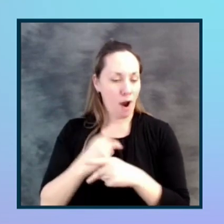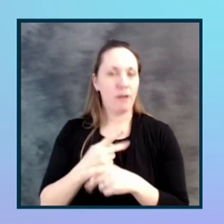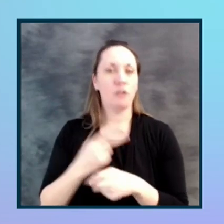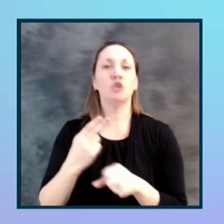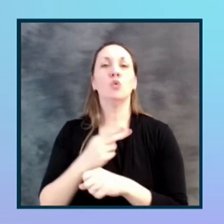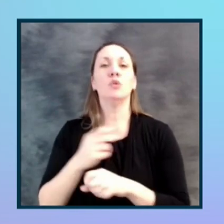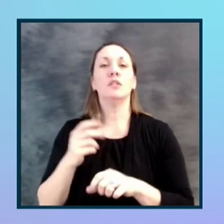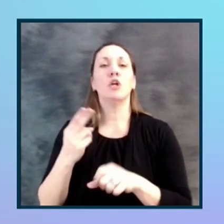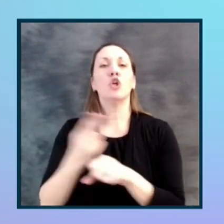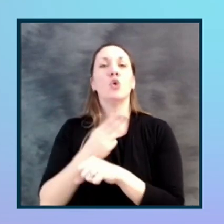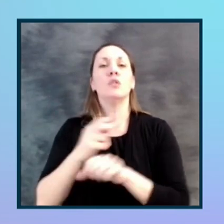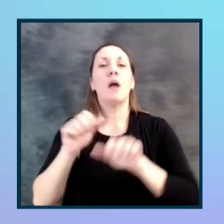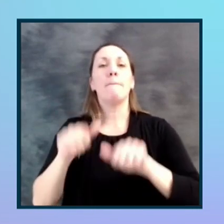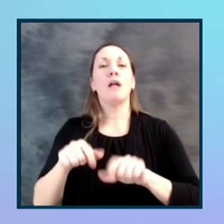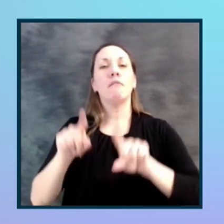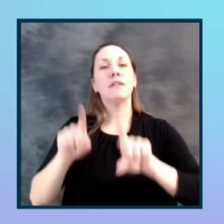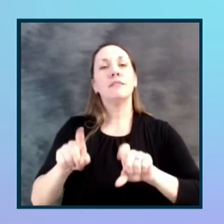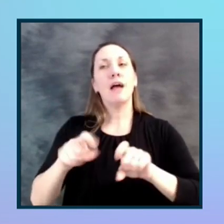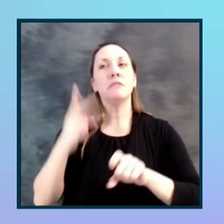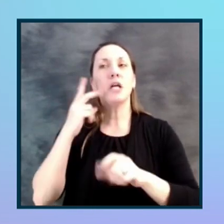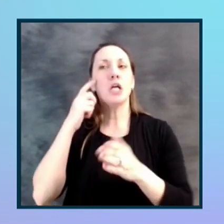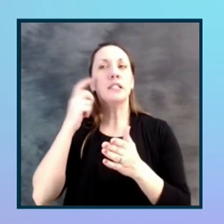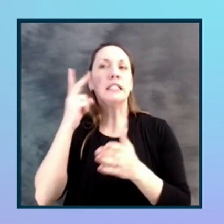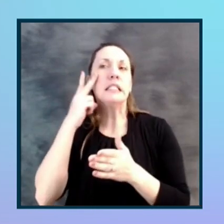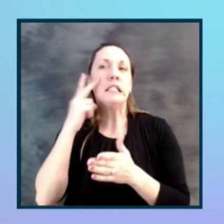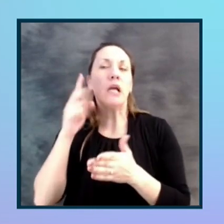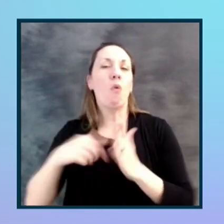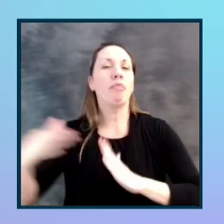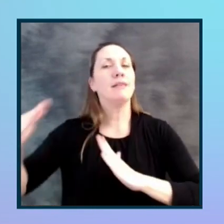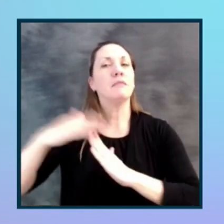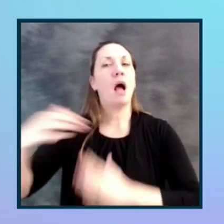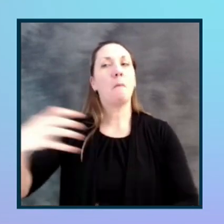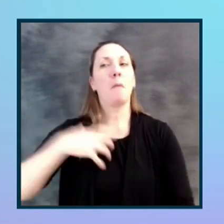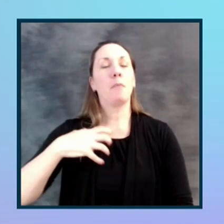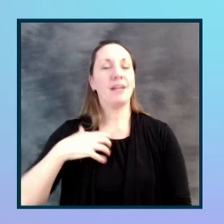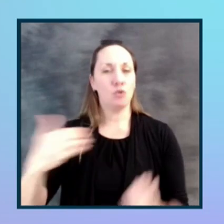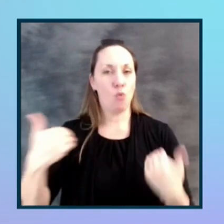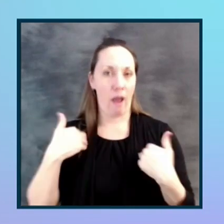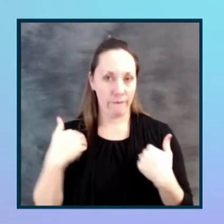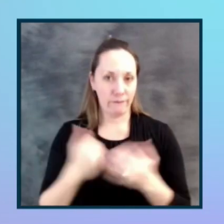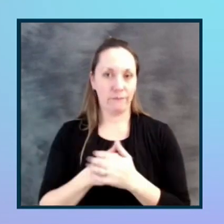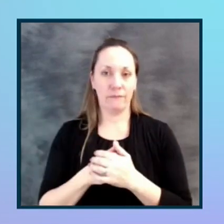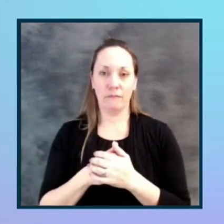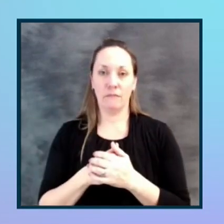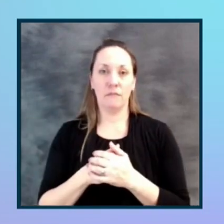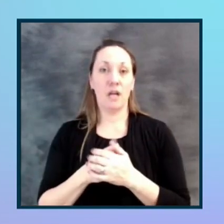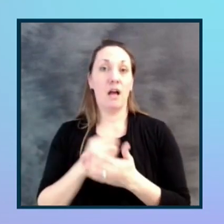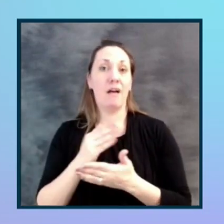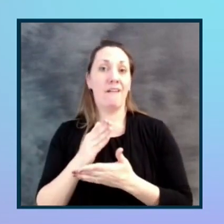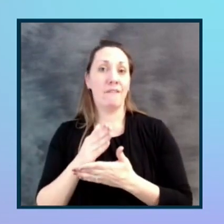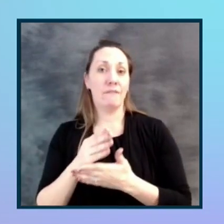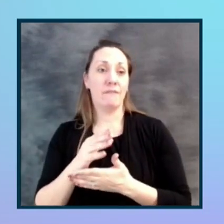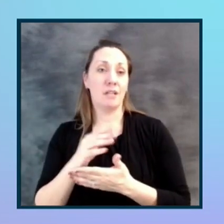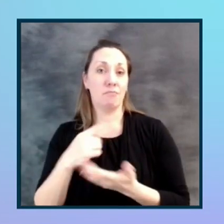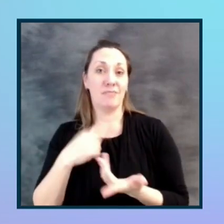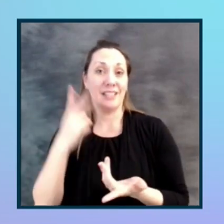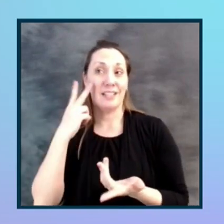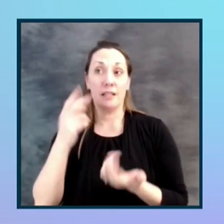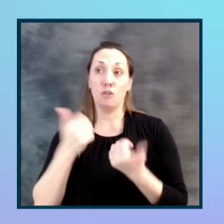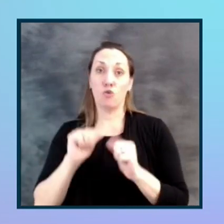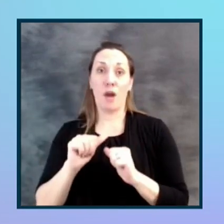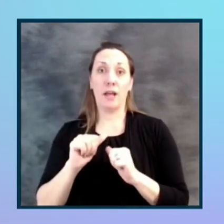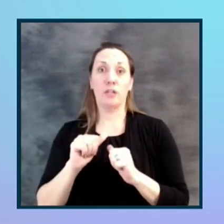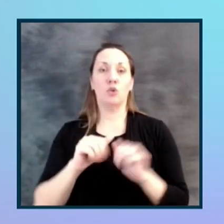or see what are the top complaints that your customers come back with, feature requests that your customers come back with, and then try and categorize